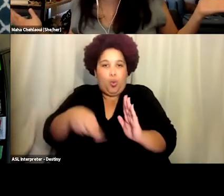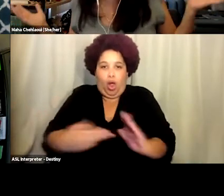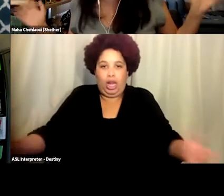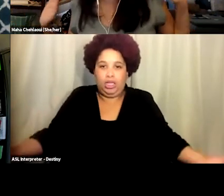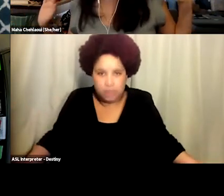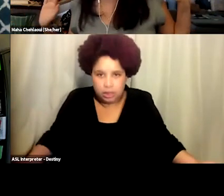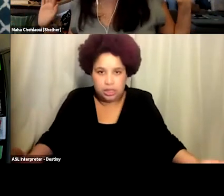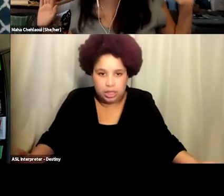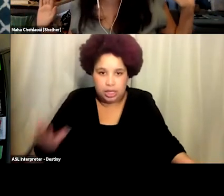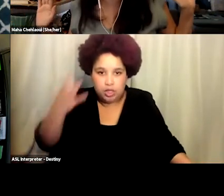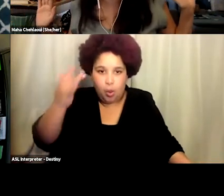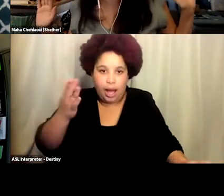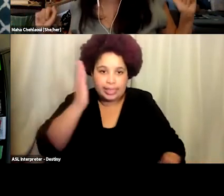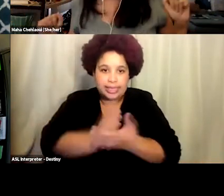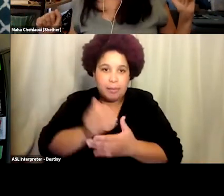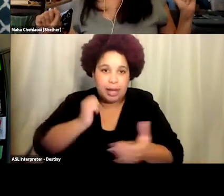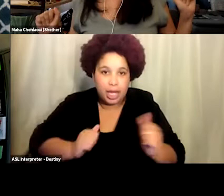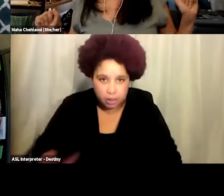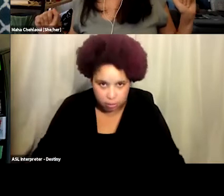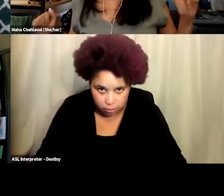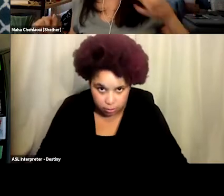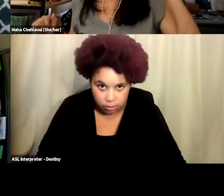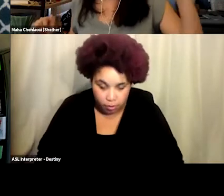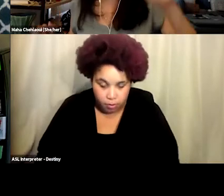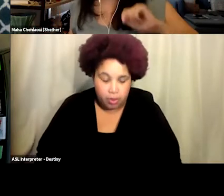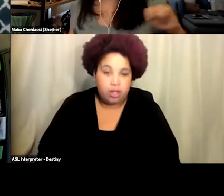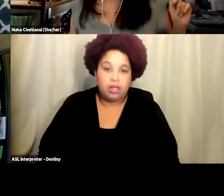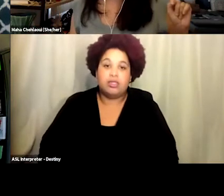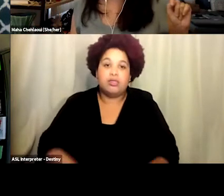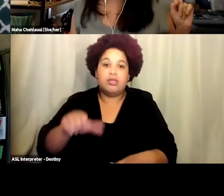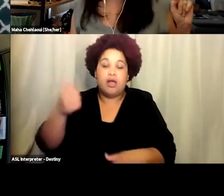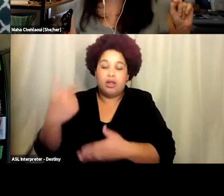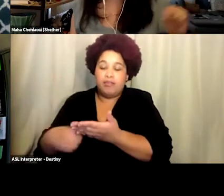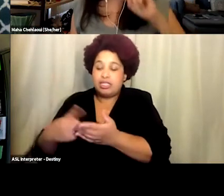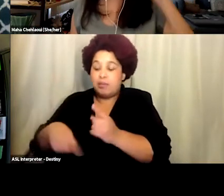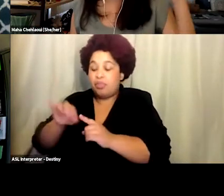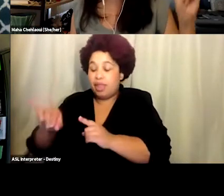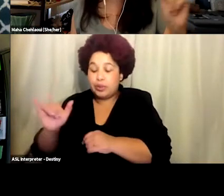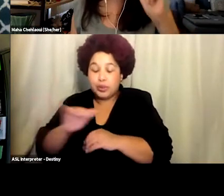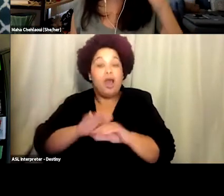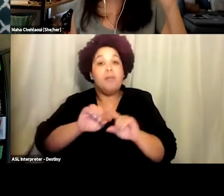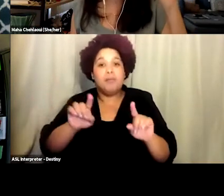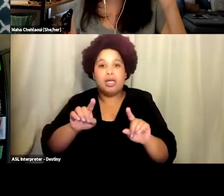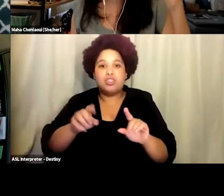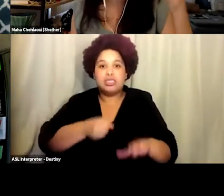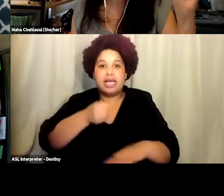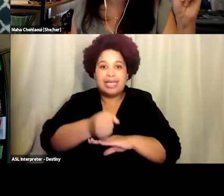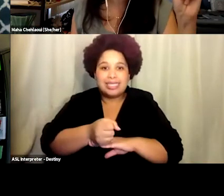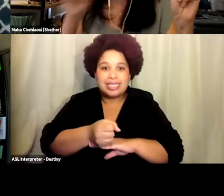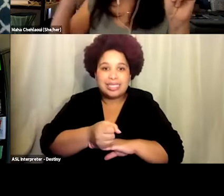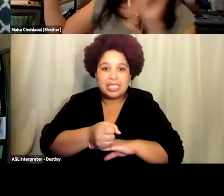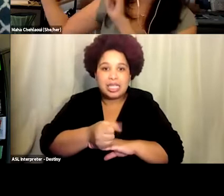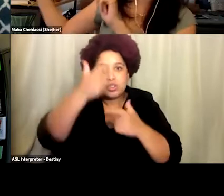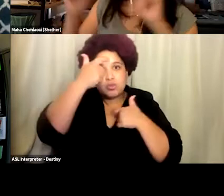doing? There's a reason I stopped acting, frankly. There's a whole other conversation about also constantly being cast in